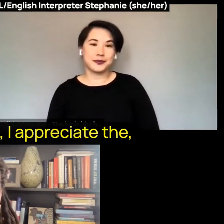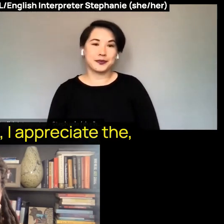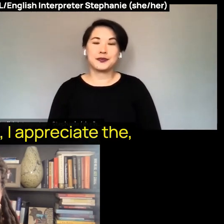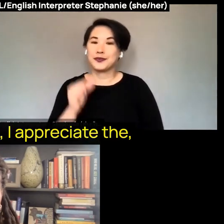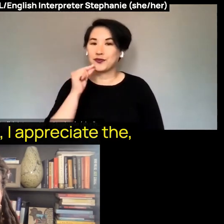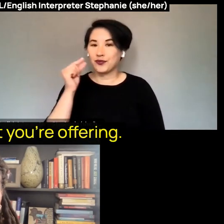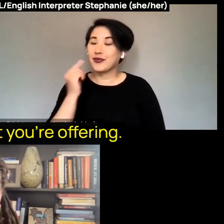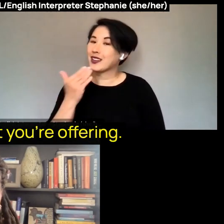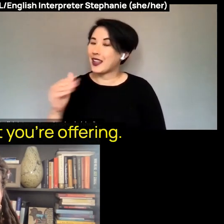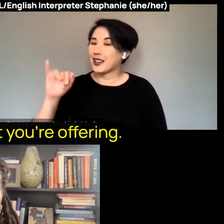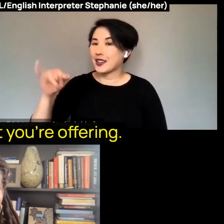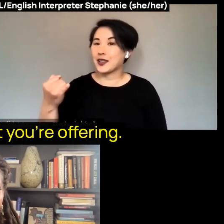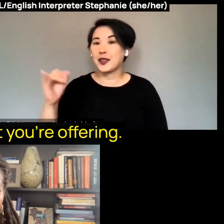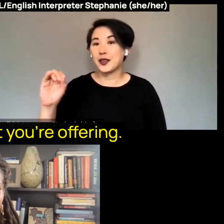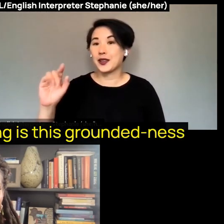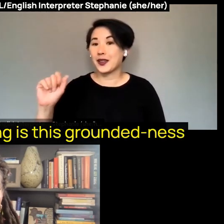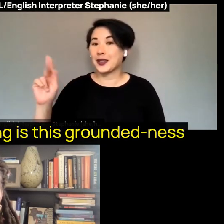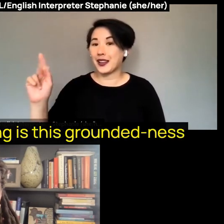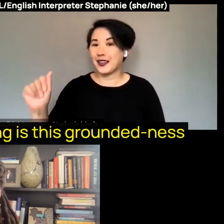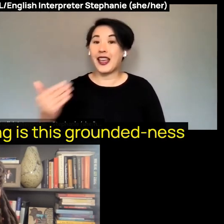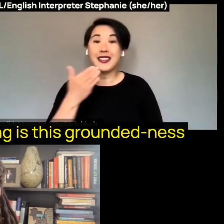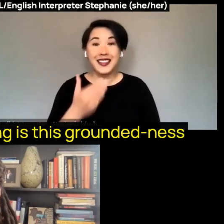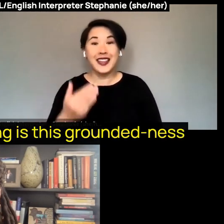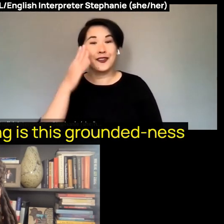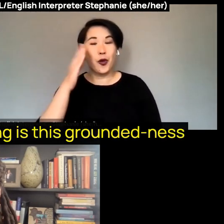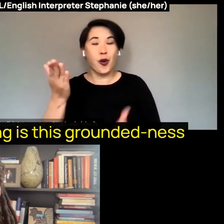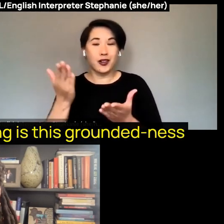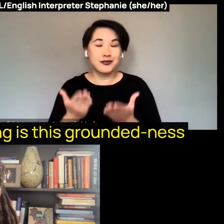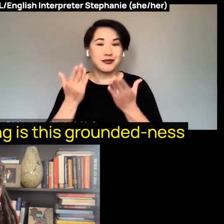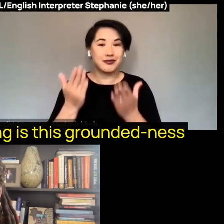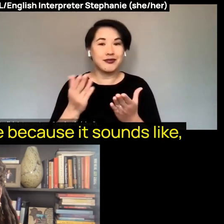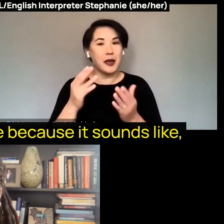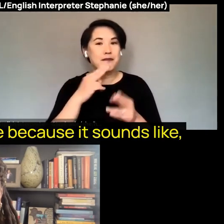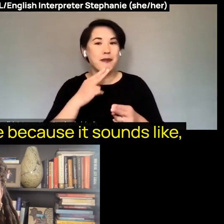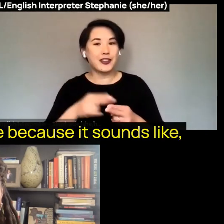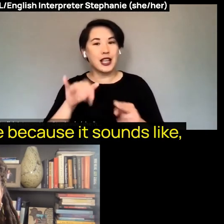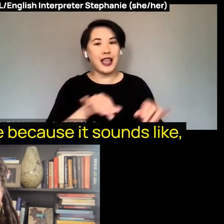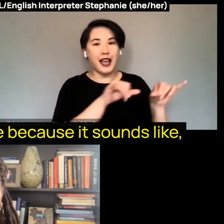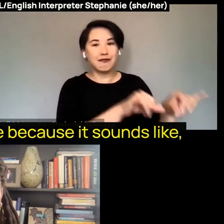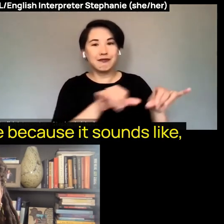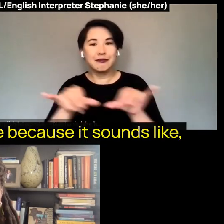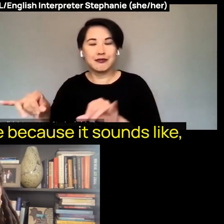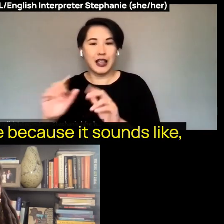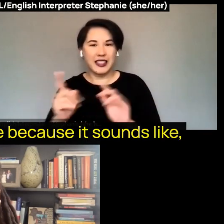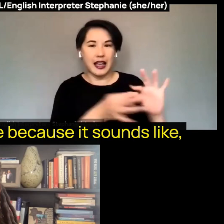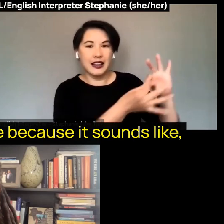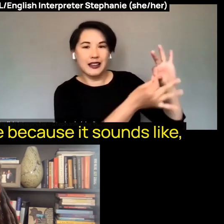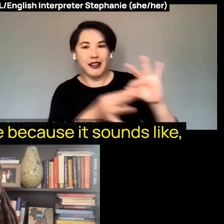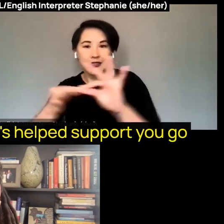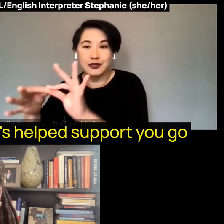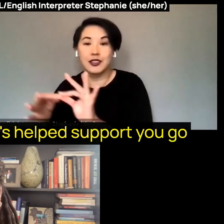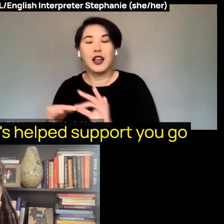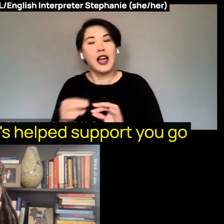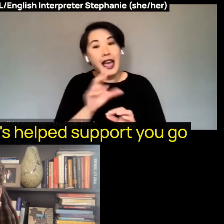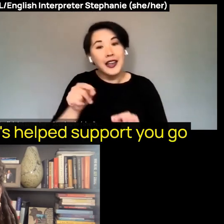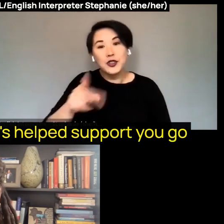appreciate the through line that you're offering. And also what I'm also hearing is this groundedness around our interdependence, because it sounds like,